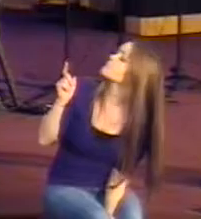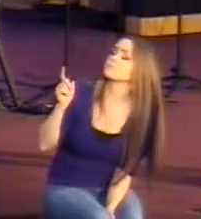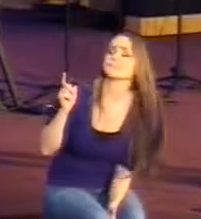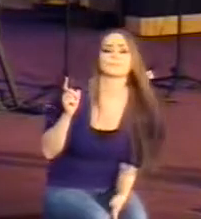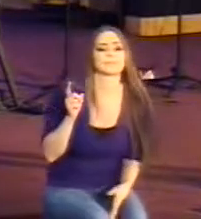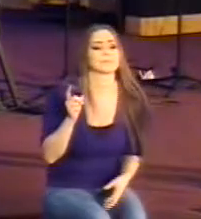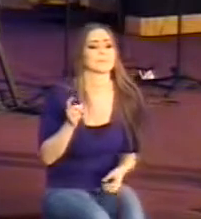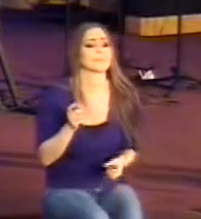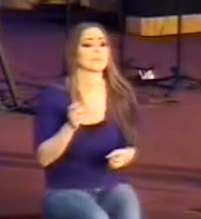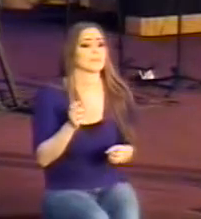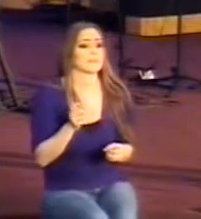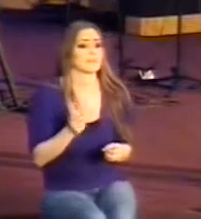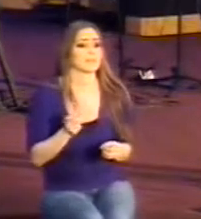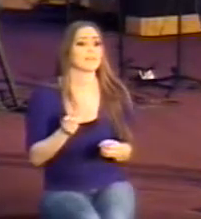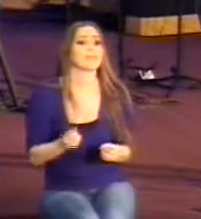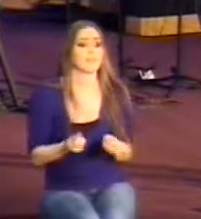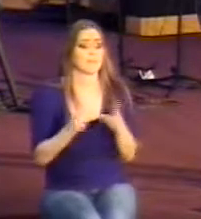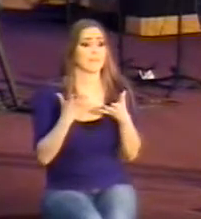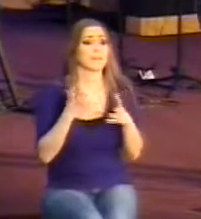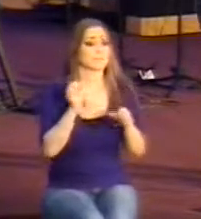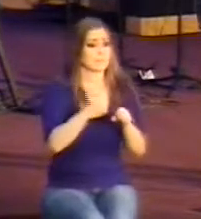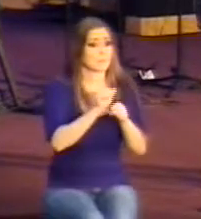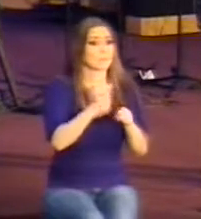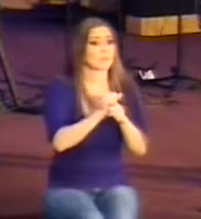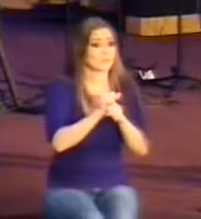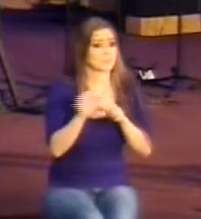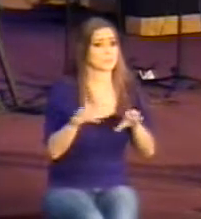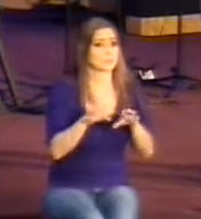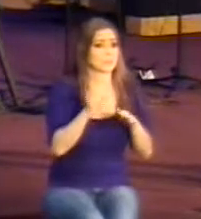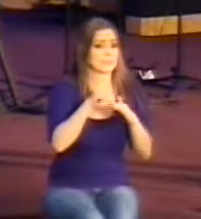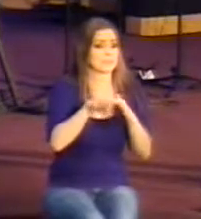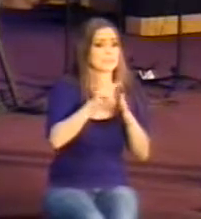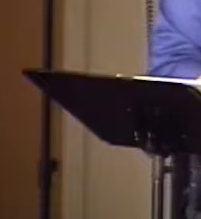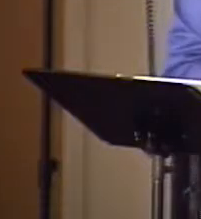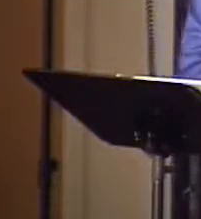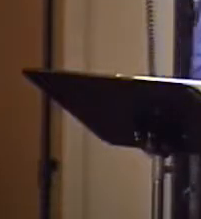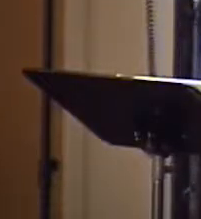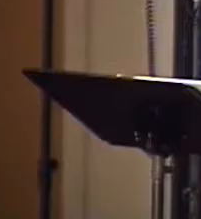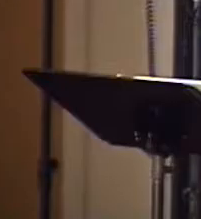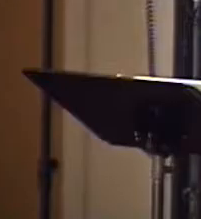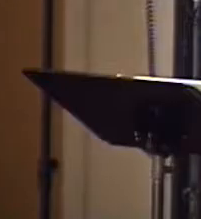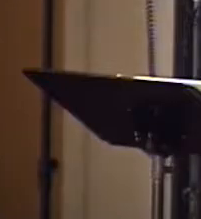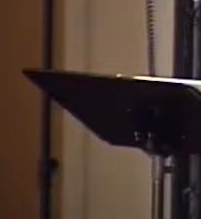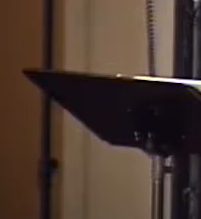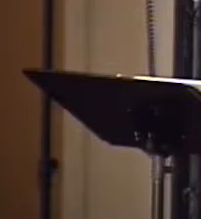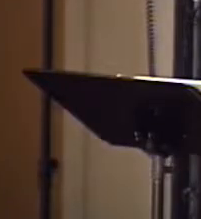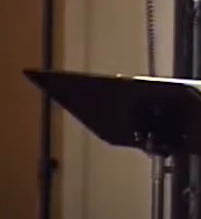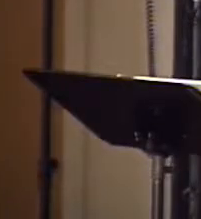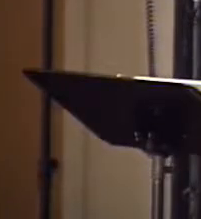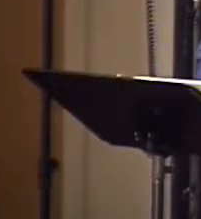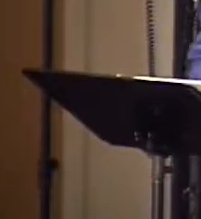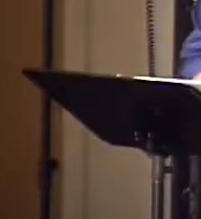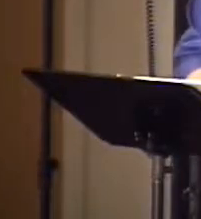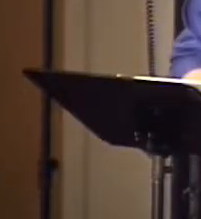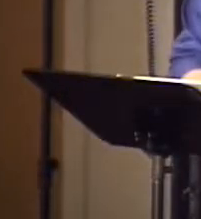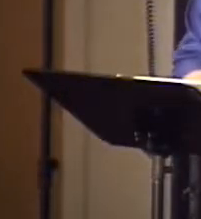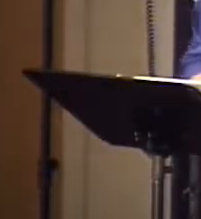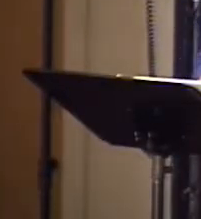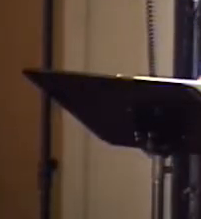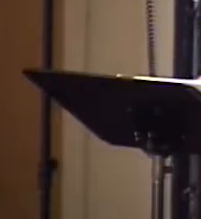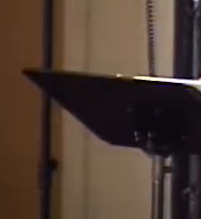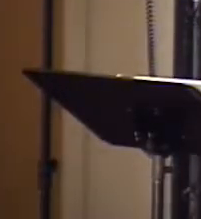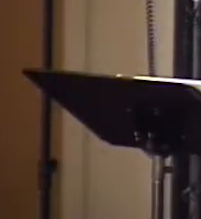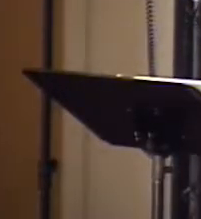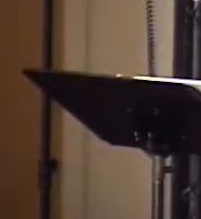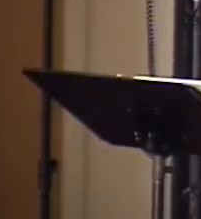There is plenty of work to be done for the kingdom. There are plenty of lost souls that need to hear the gospel message. There